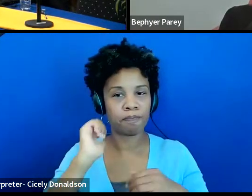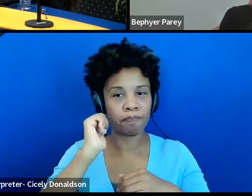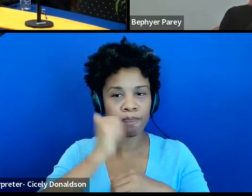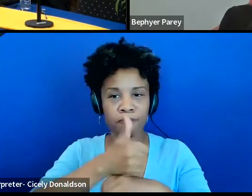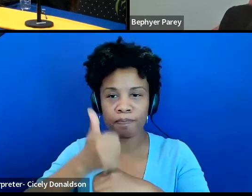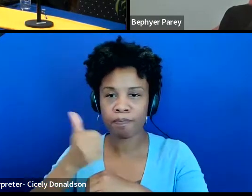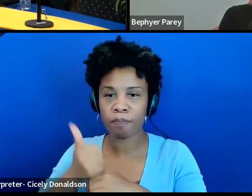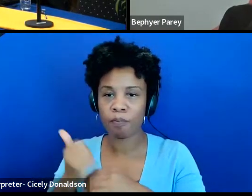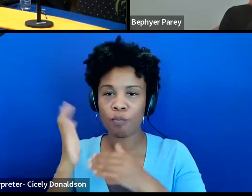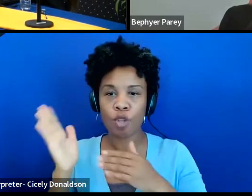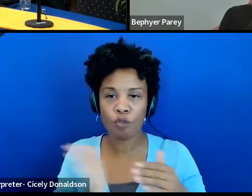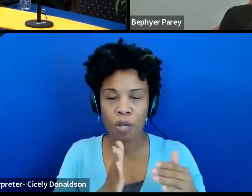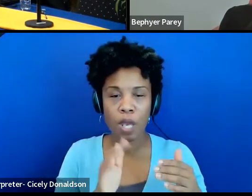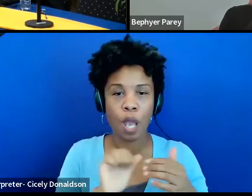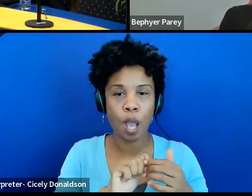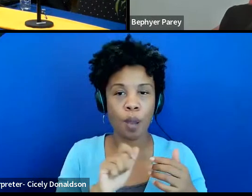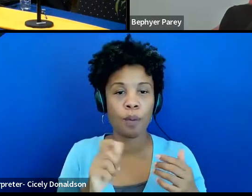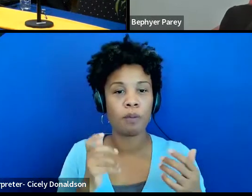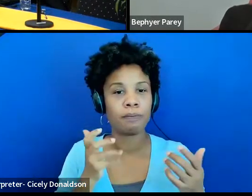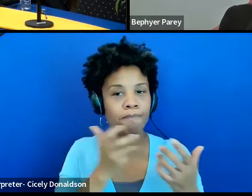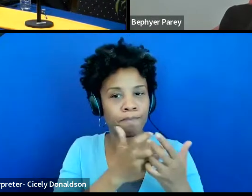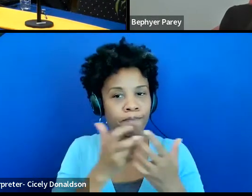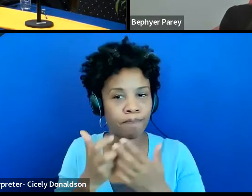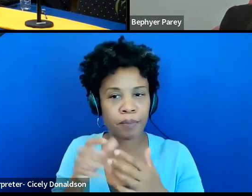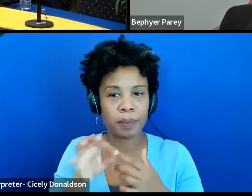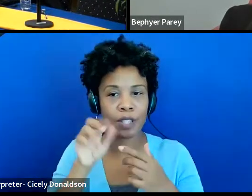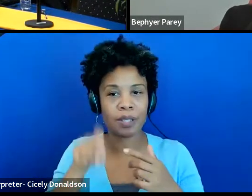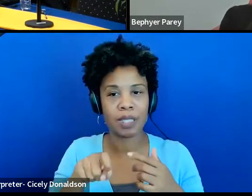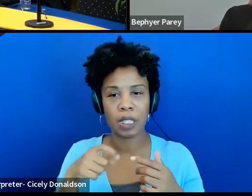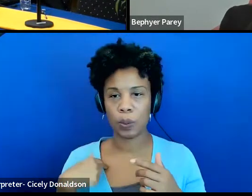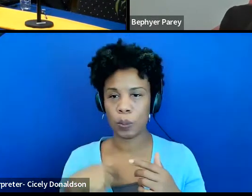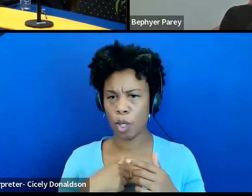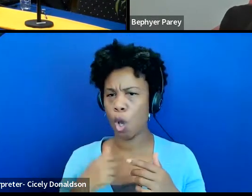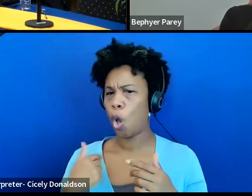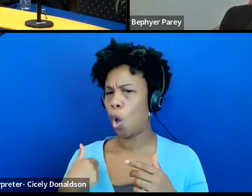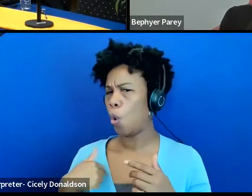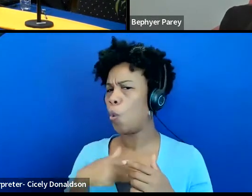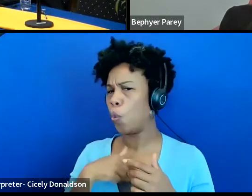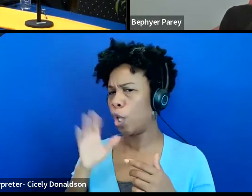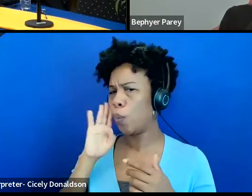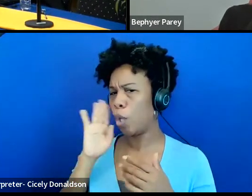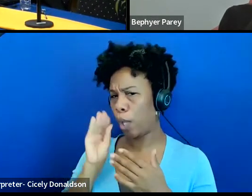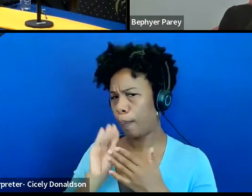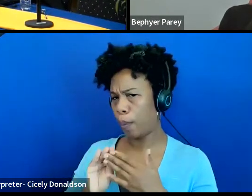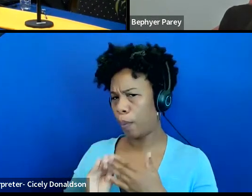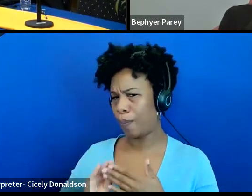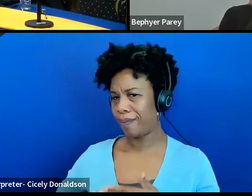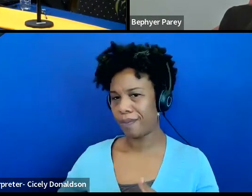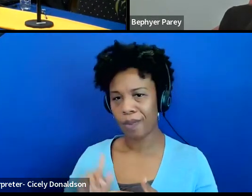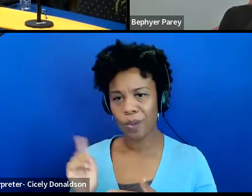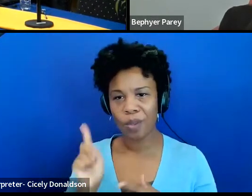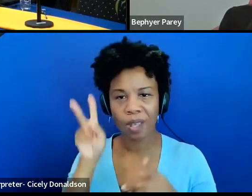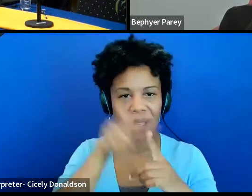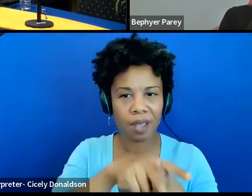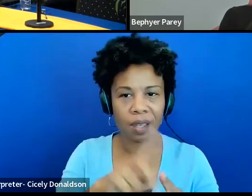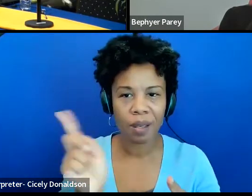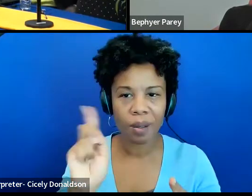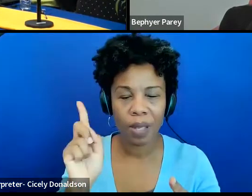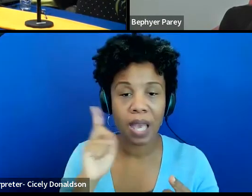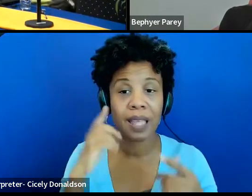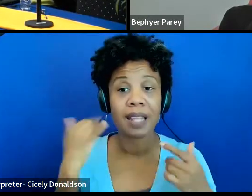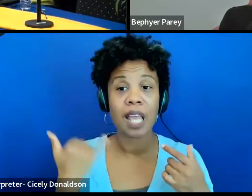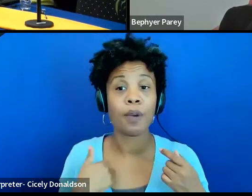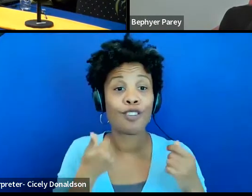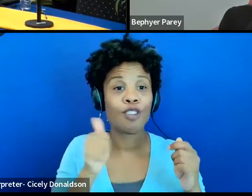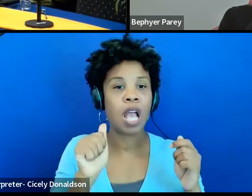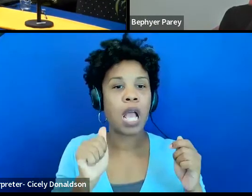needs, not just on paper. I think we are doing trial and error at the moment, but I personally would like